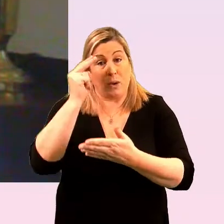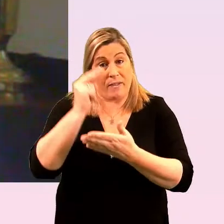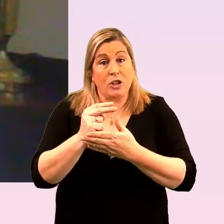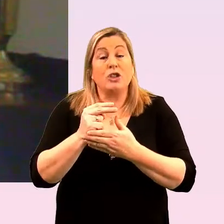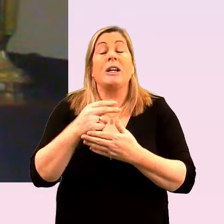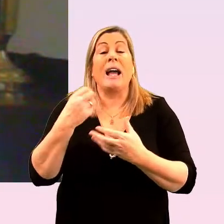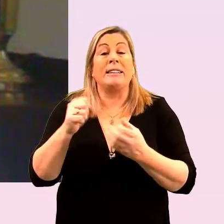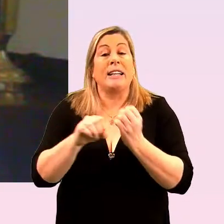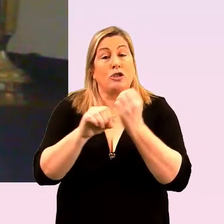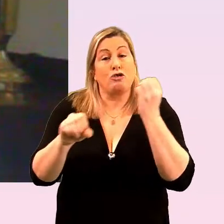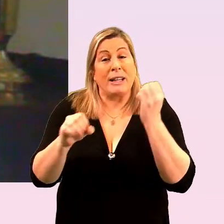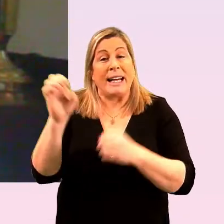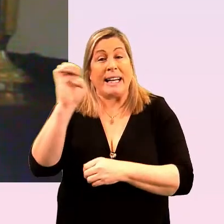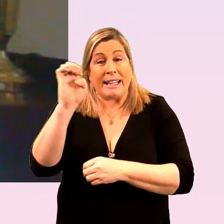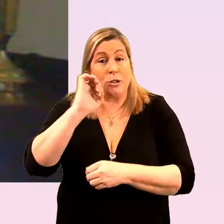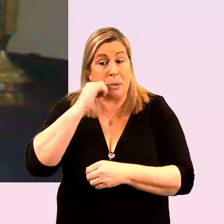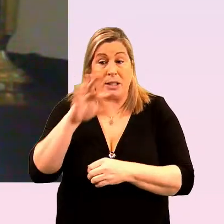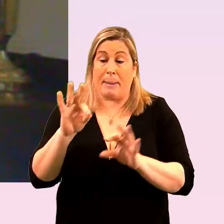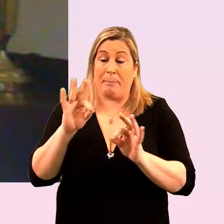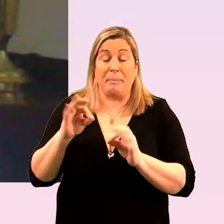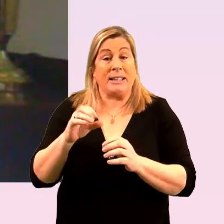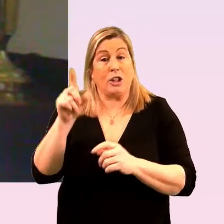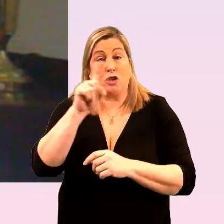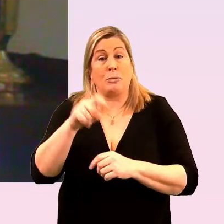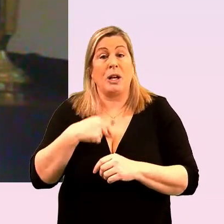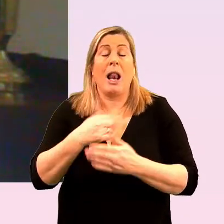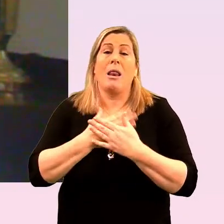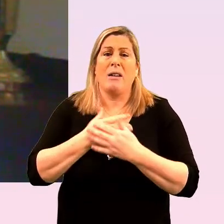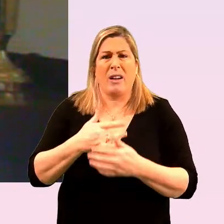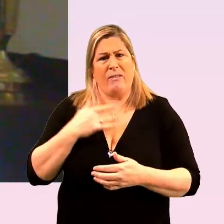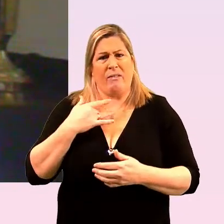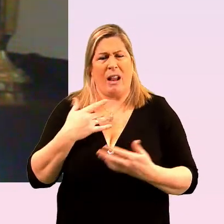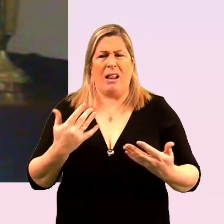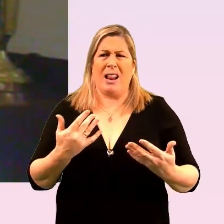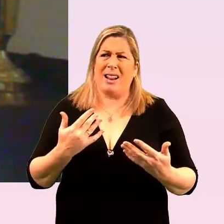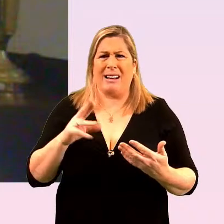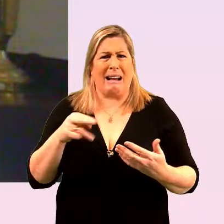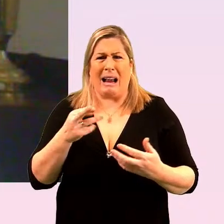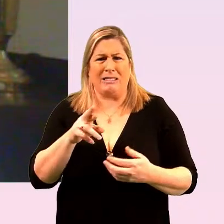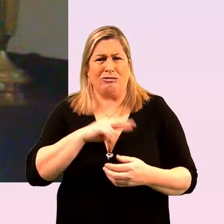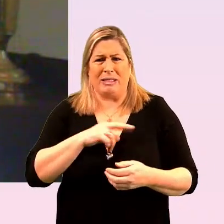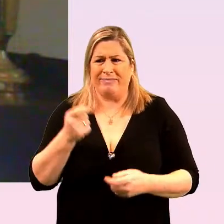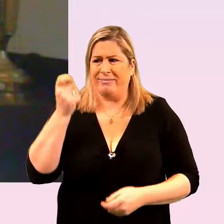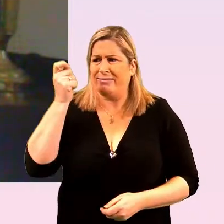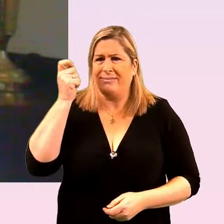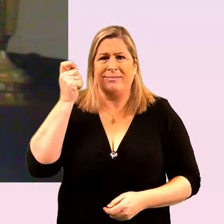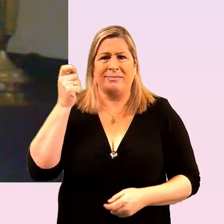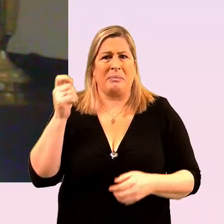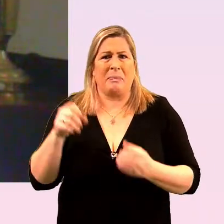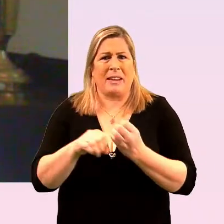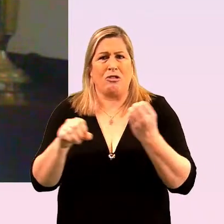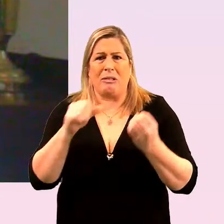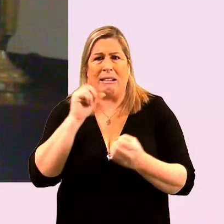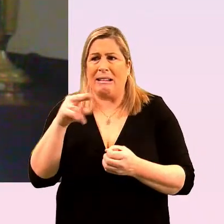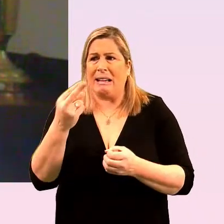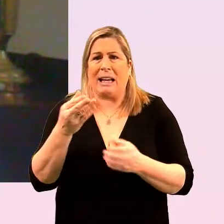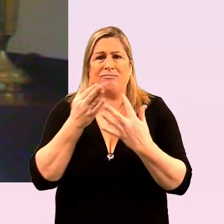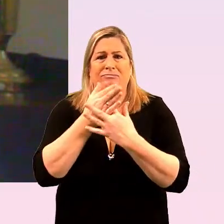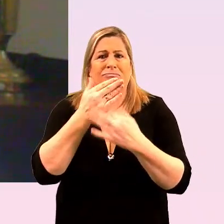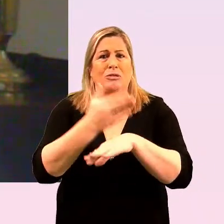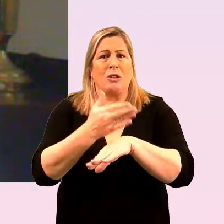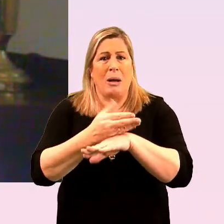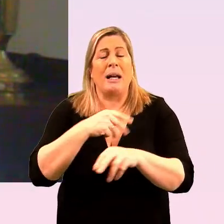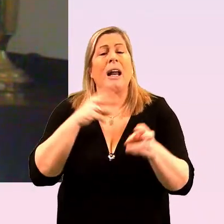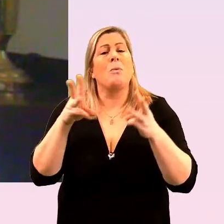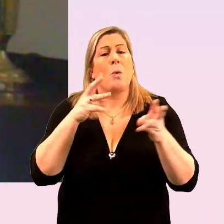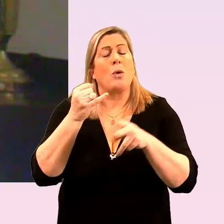in English, because I chose the subject that I love, I found that I couldn't actually really get a job. And I ended up working in a place that would